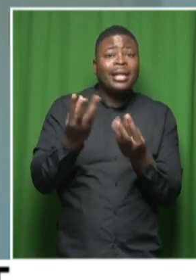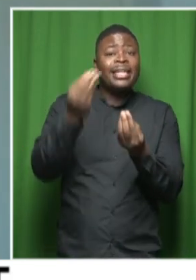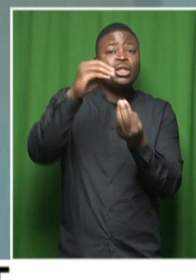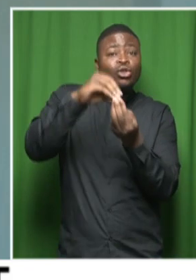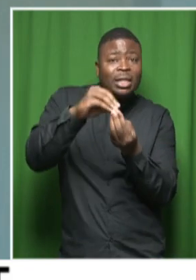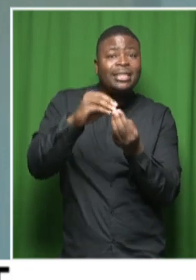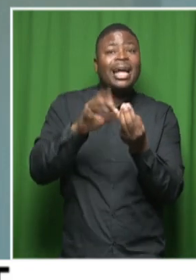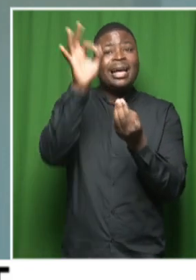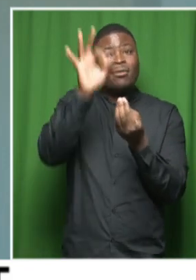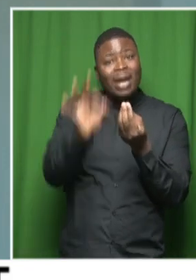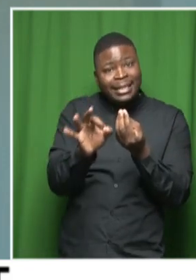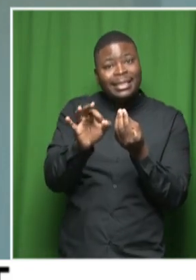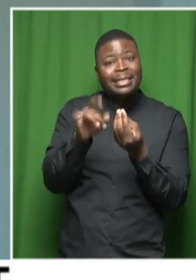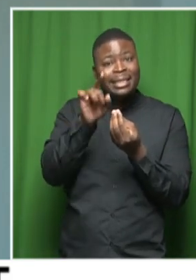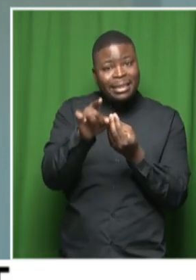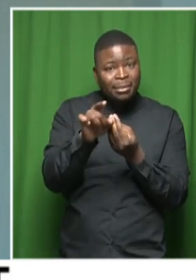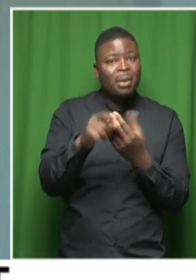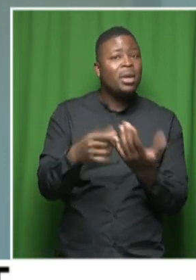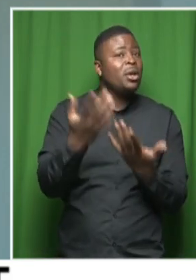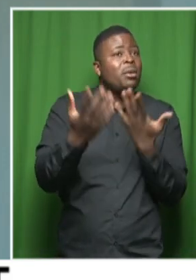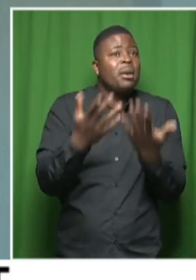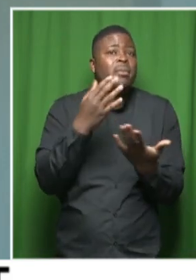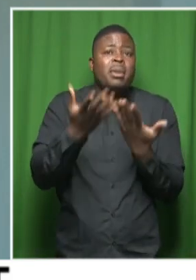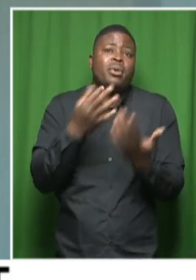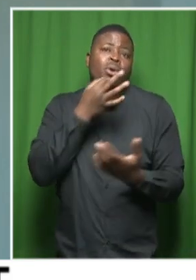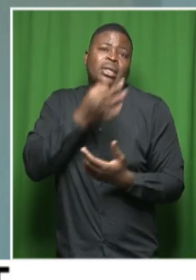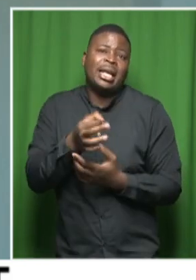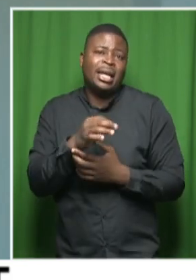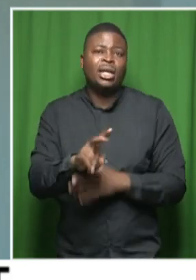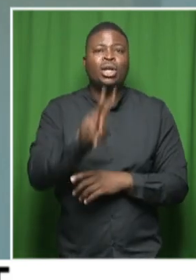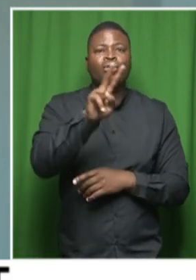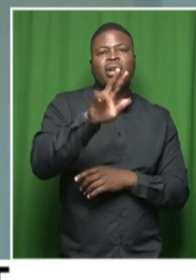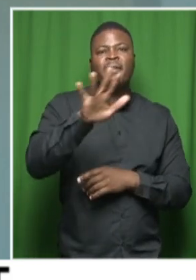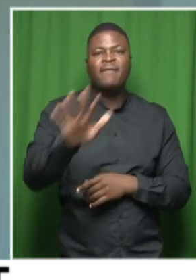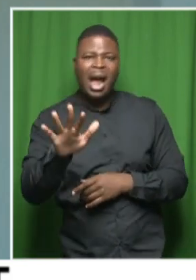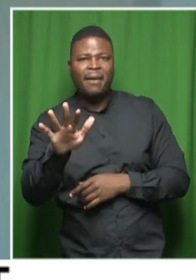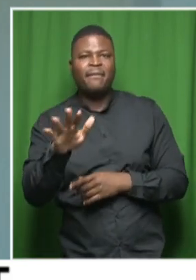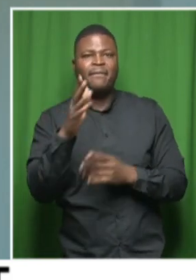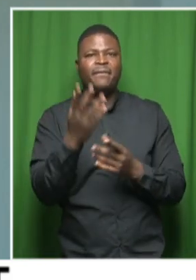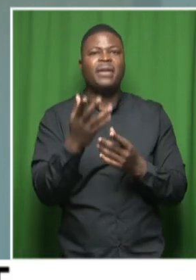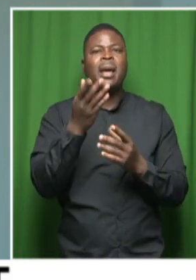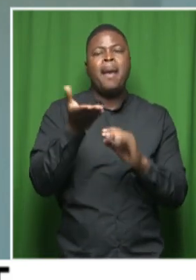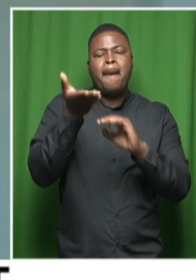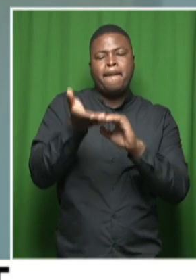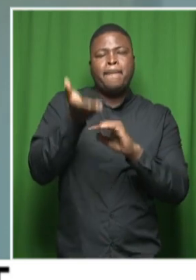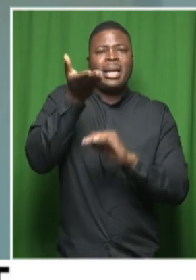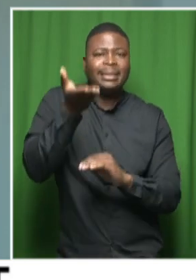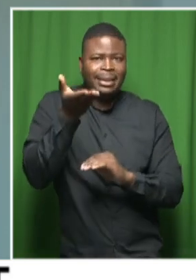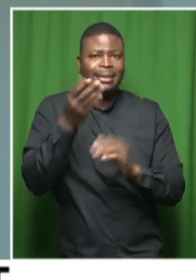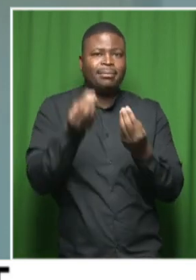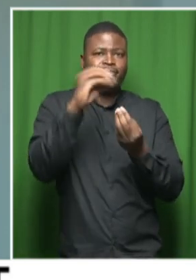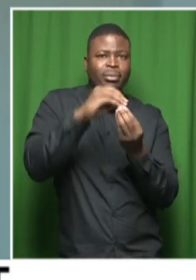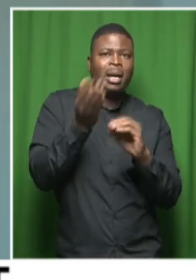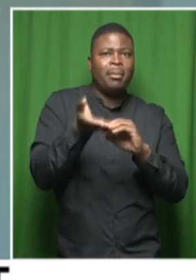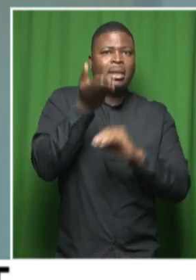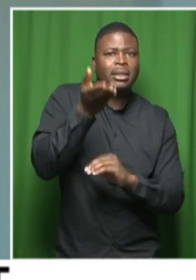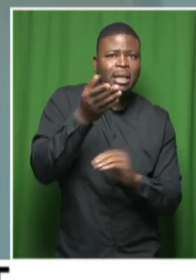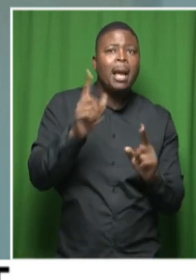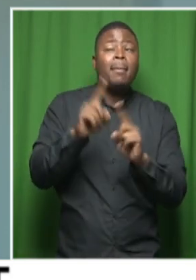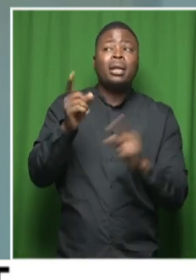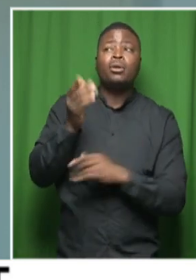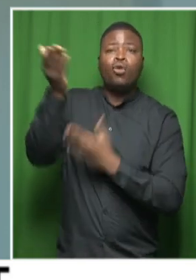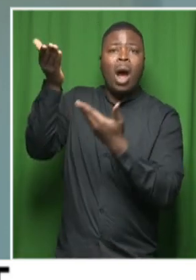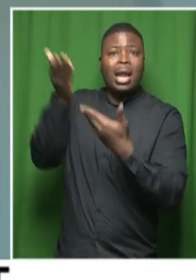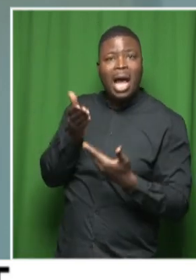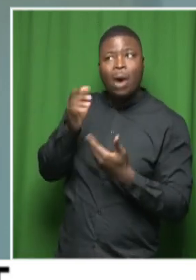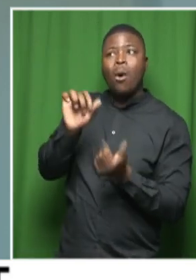increase to 25 basis points, then you allow actually private sector companies to be able to build instead of choking the economy